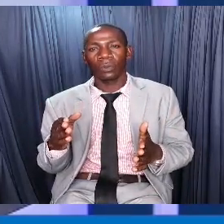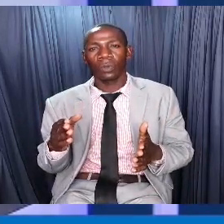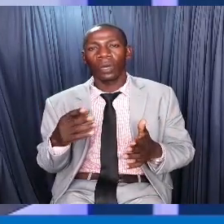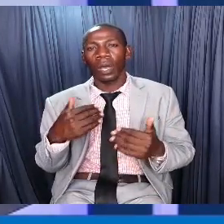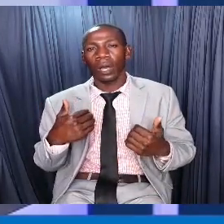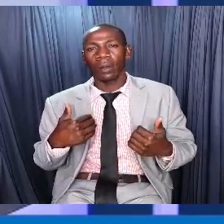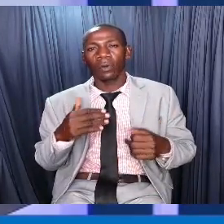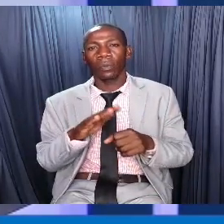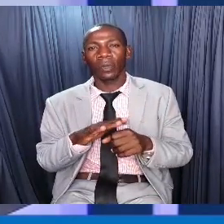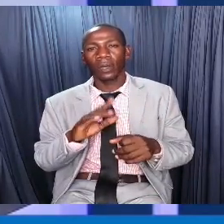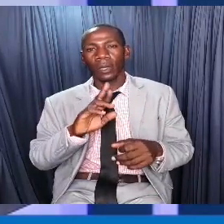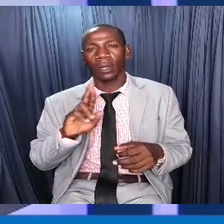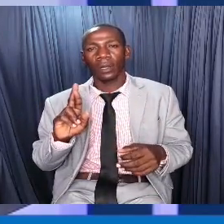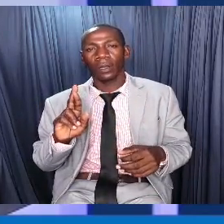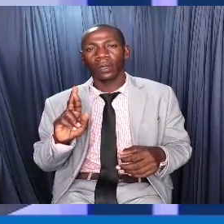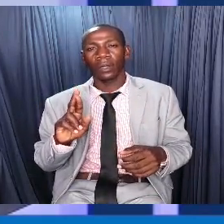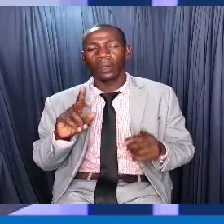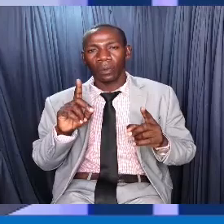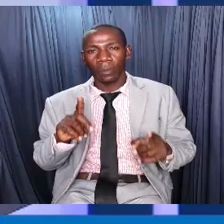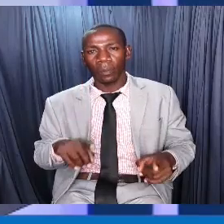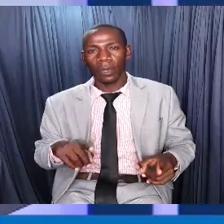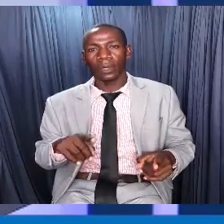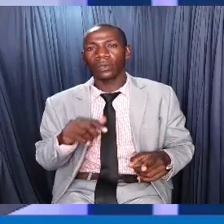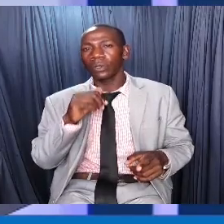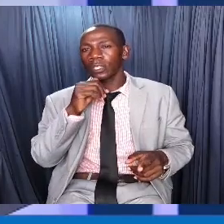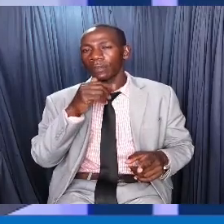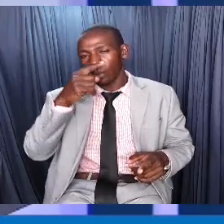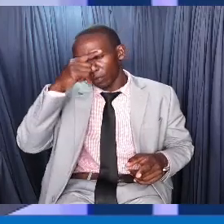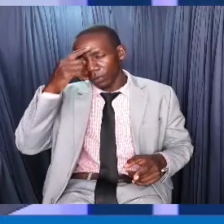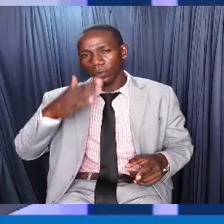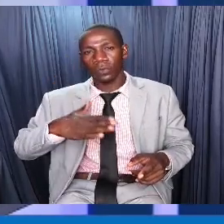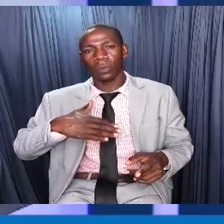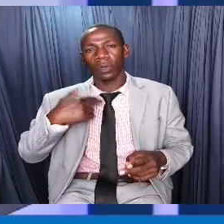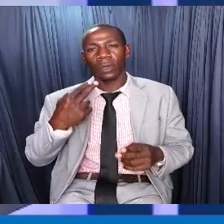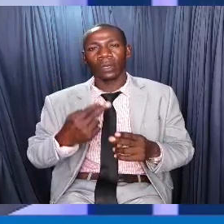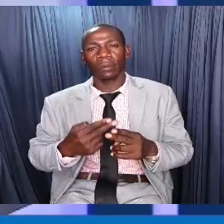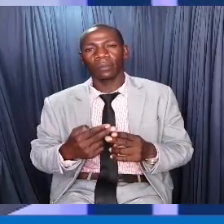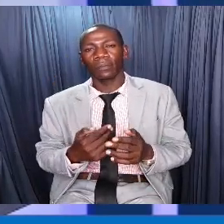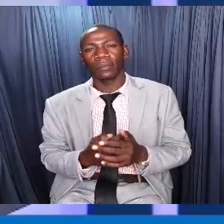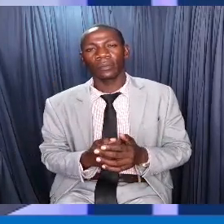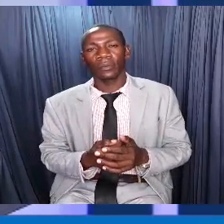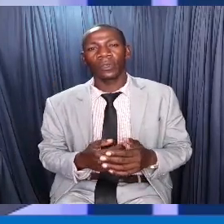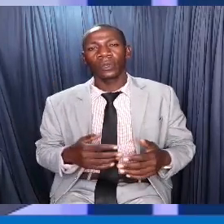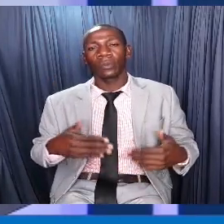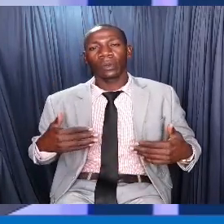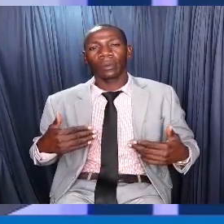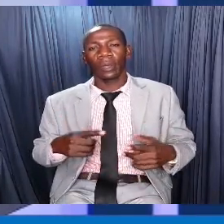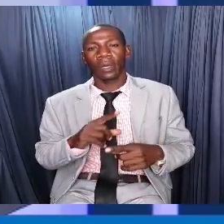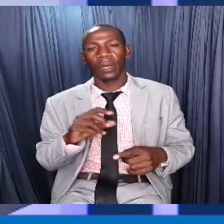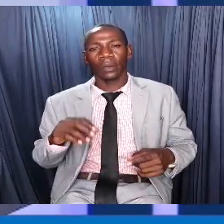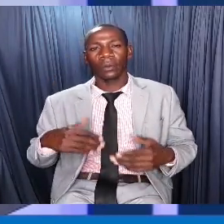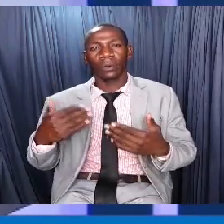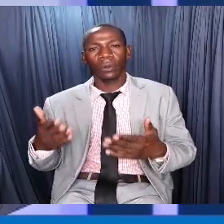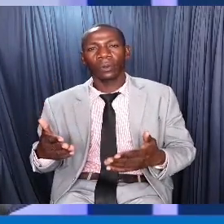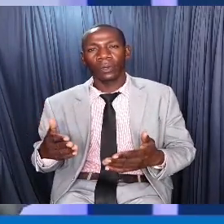Yalivyo mengi. Much more. Yampasavu kuteswa kwa ajili ya jina langu. That he ought to be afflicted because of my name. Basi akakubali akaenda. So he accepted and